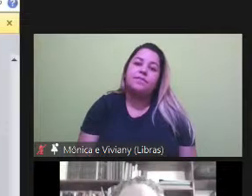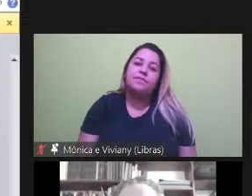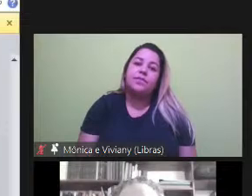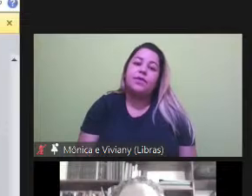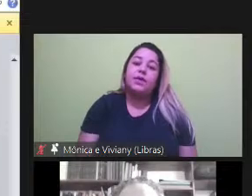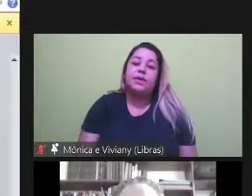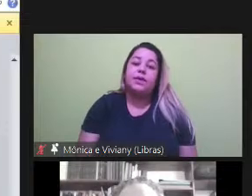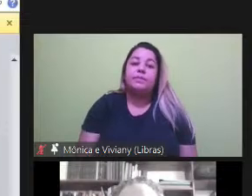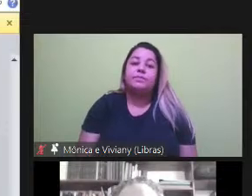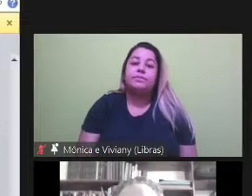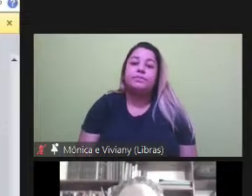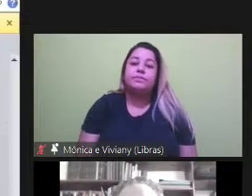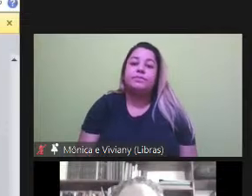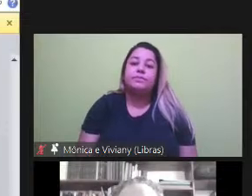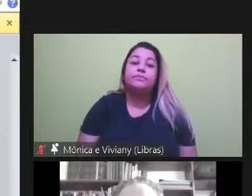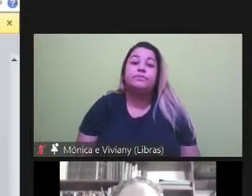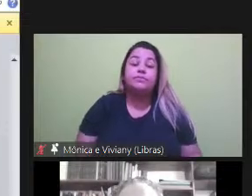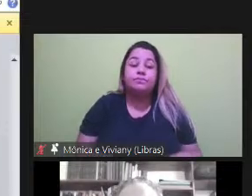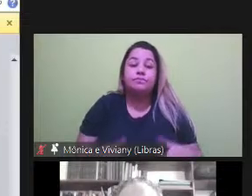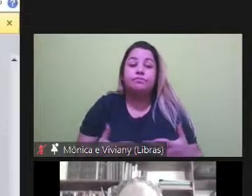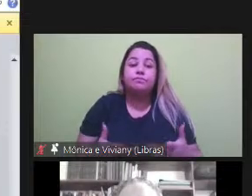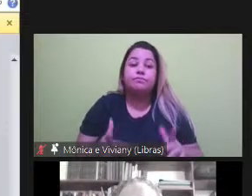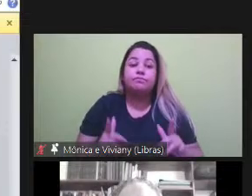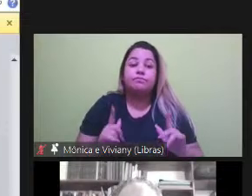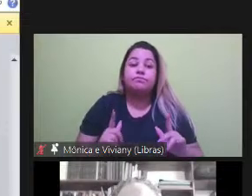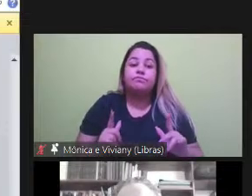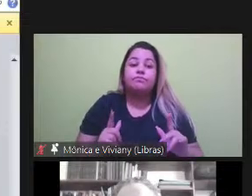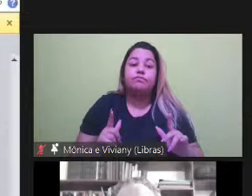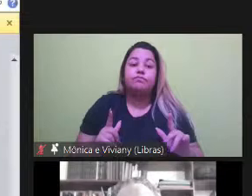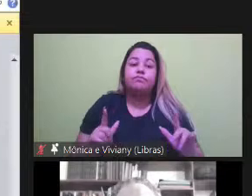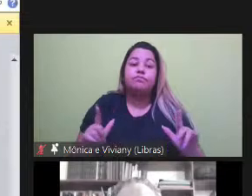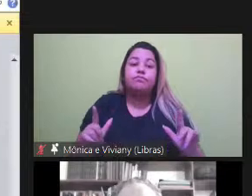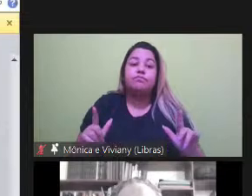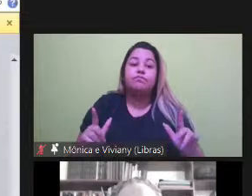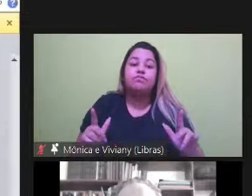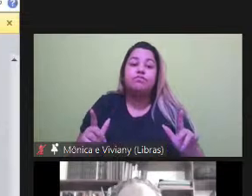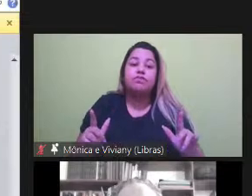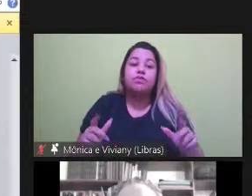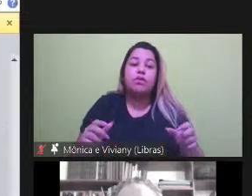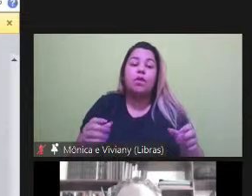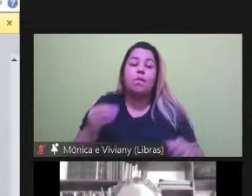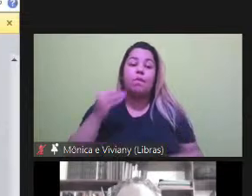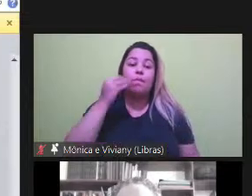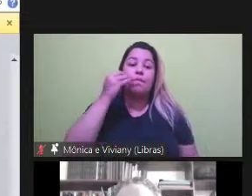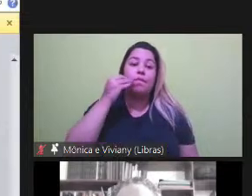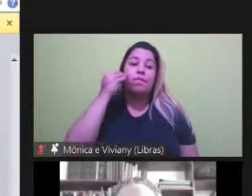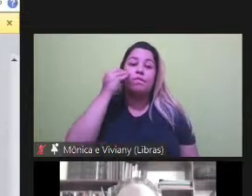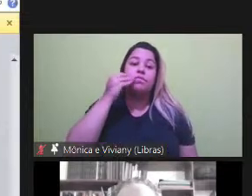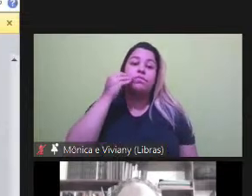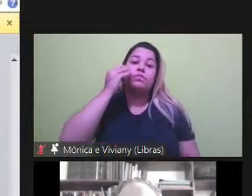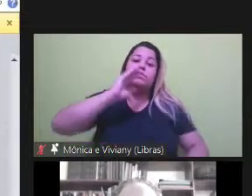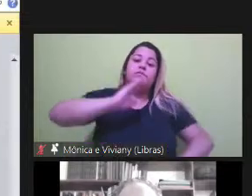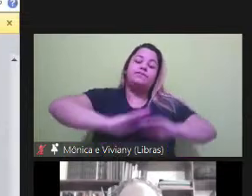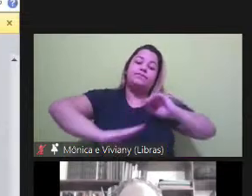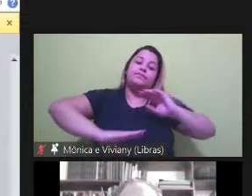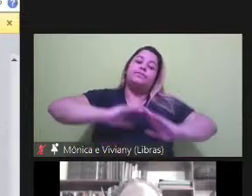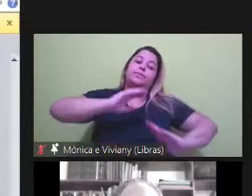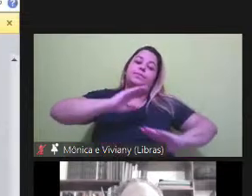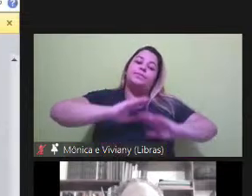Bueno, yo voy a intentar I'm going to try and show my experience here in clinical